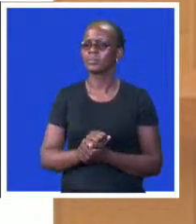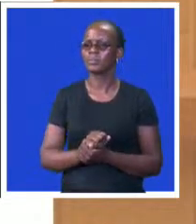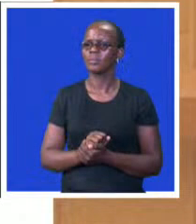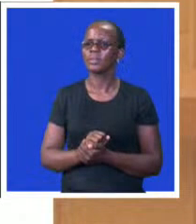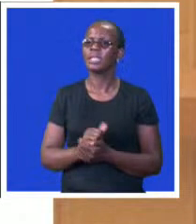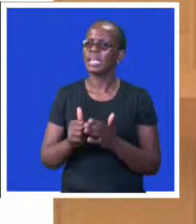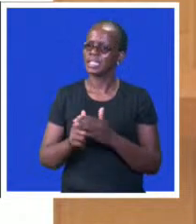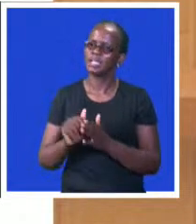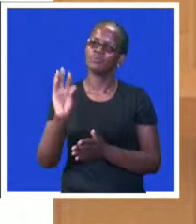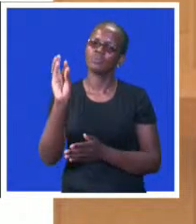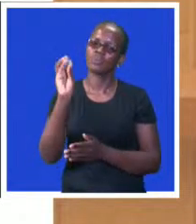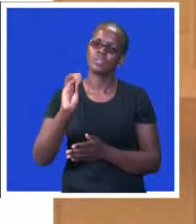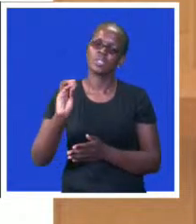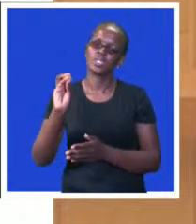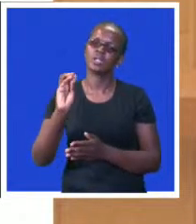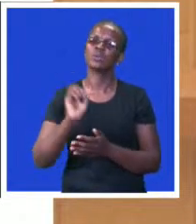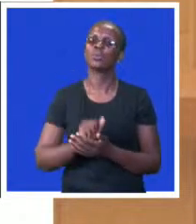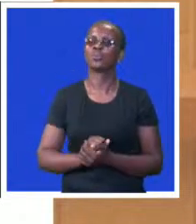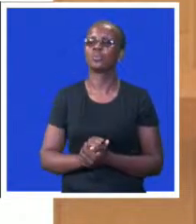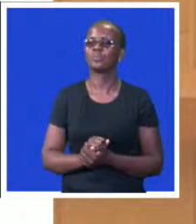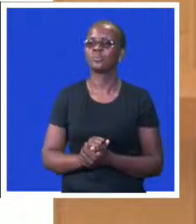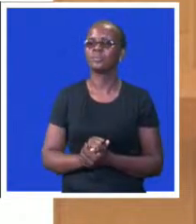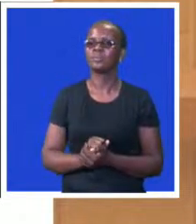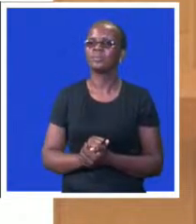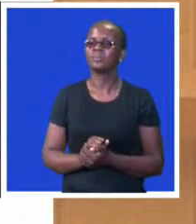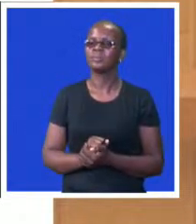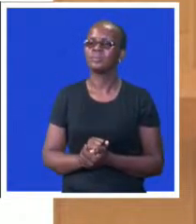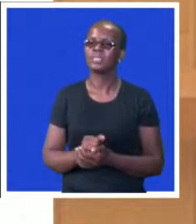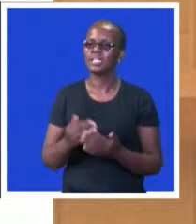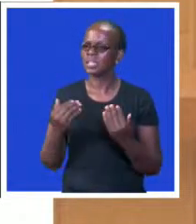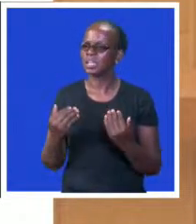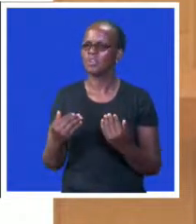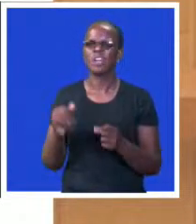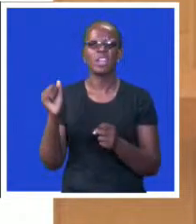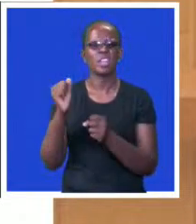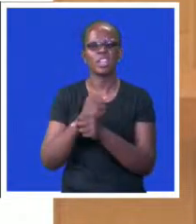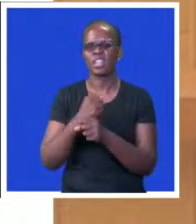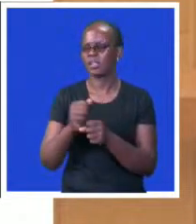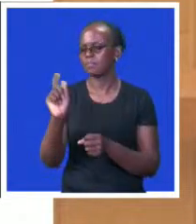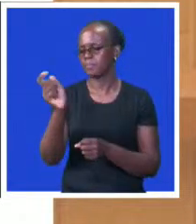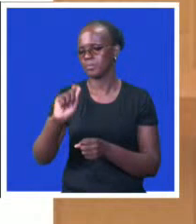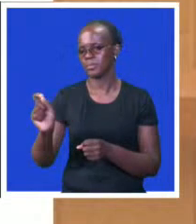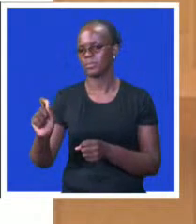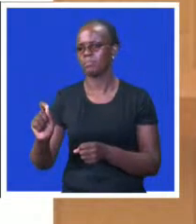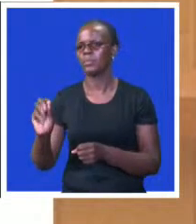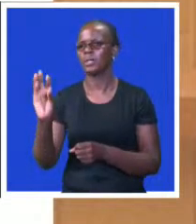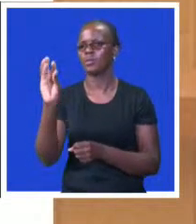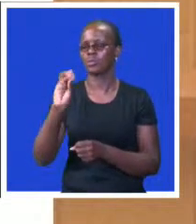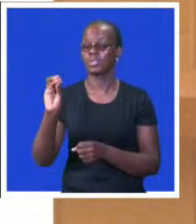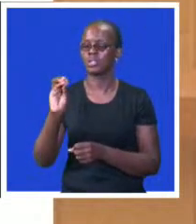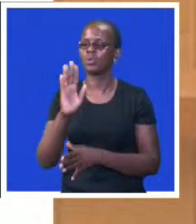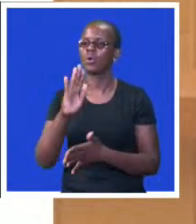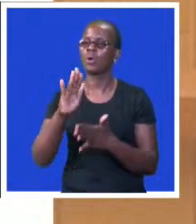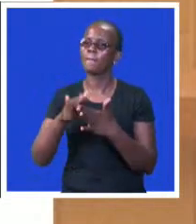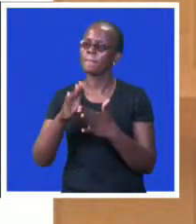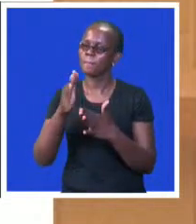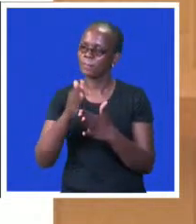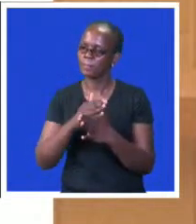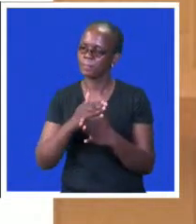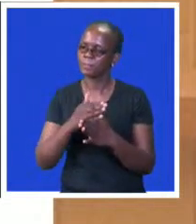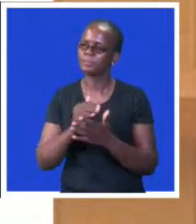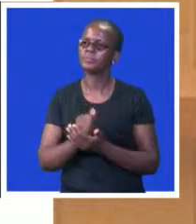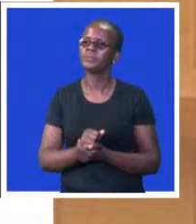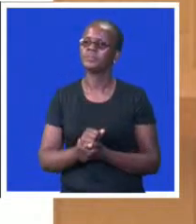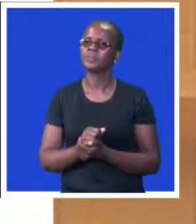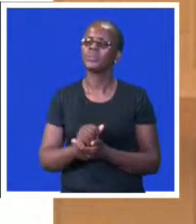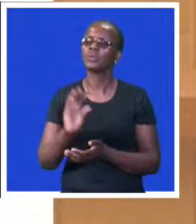is 0. Dear learner, we are not going to put the 0 there. Why? Because the